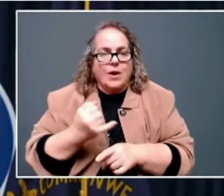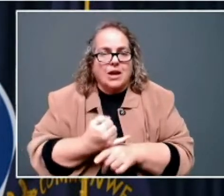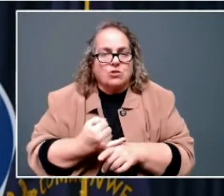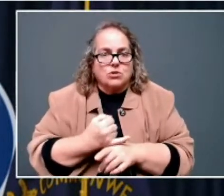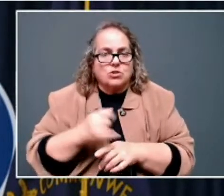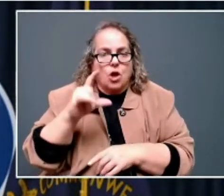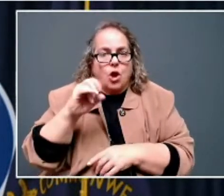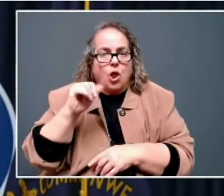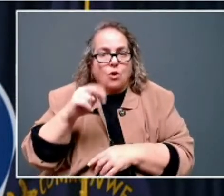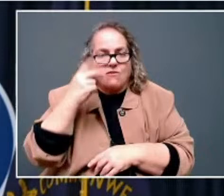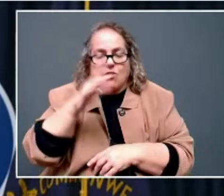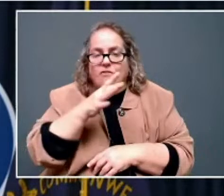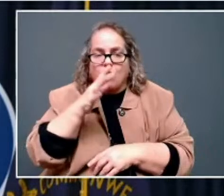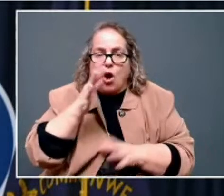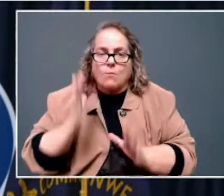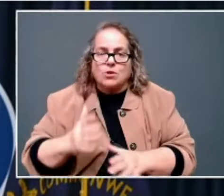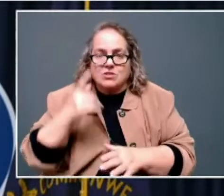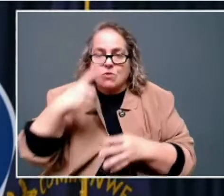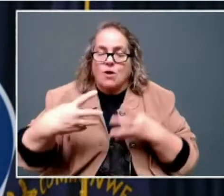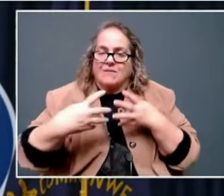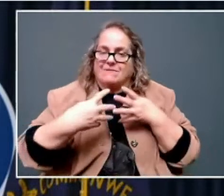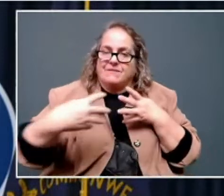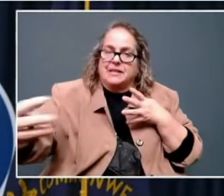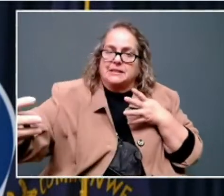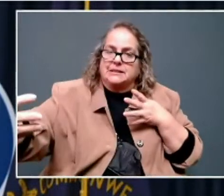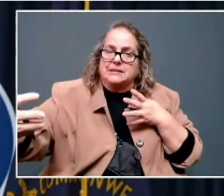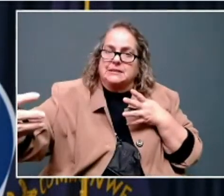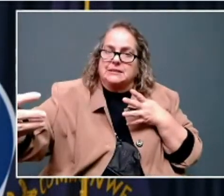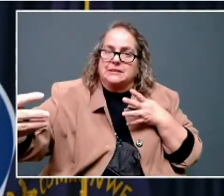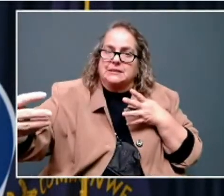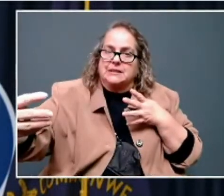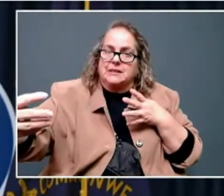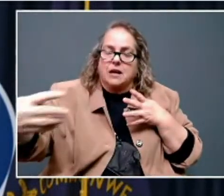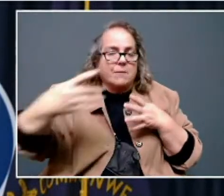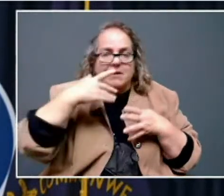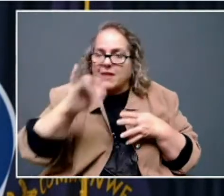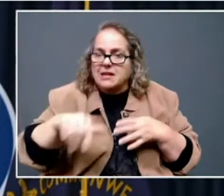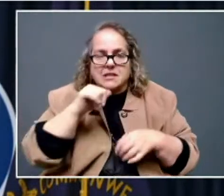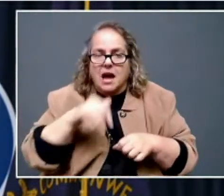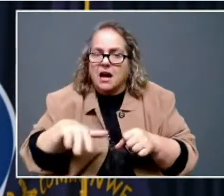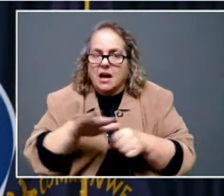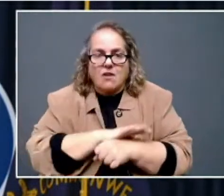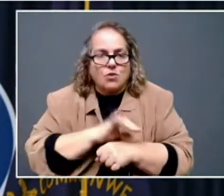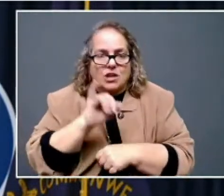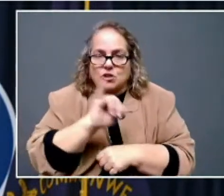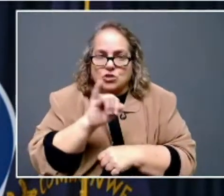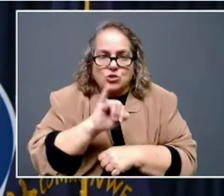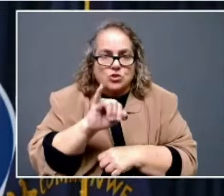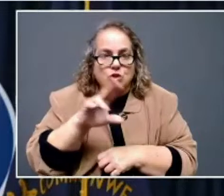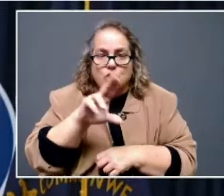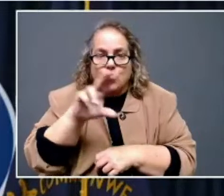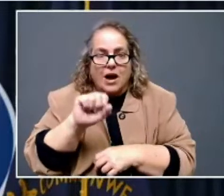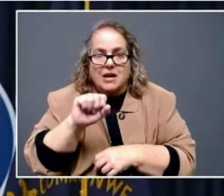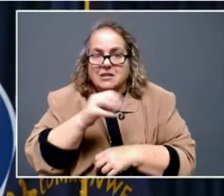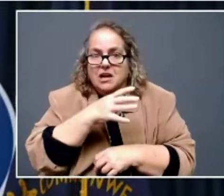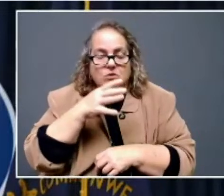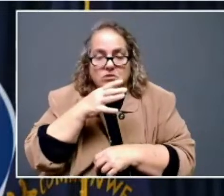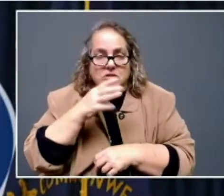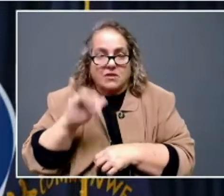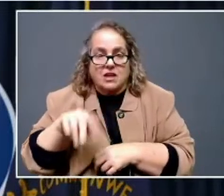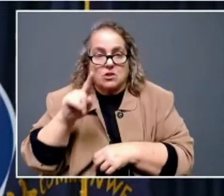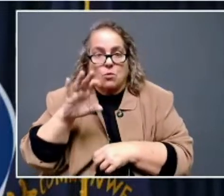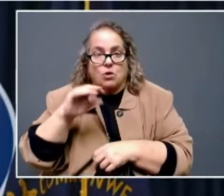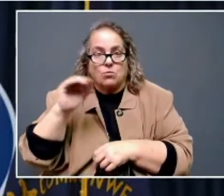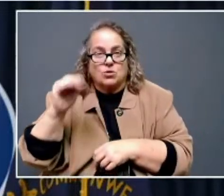fencing, because that's not covered under insurance. The U.S. agriculture loan for it requires 100% collateral, which nobody take a loan